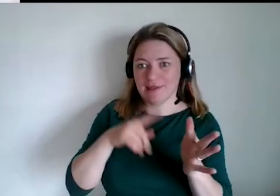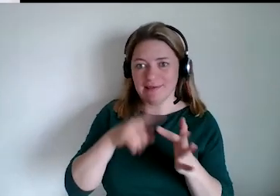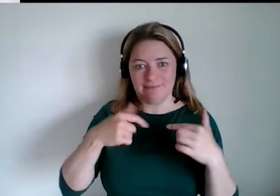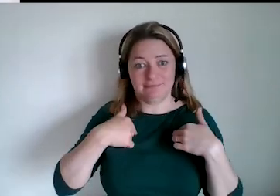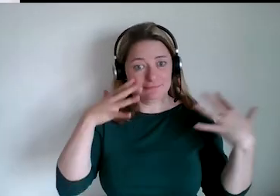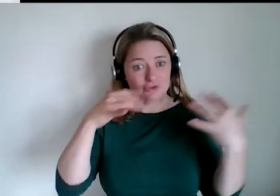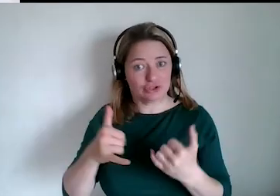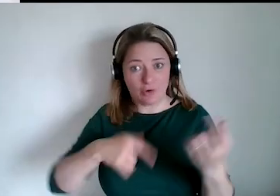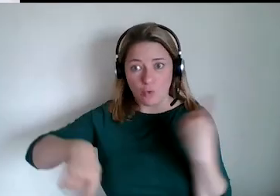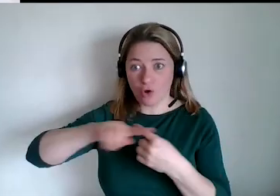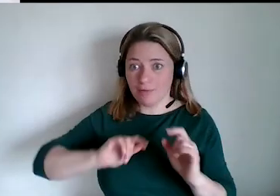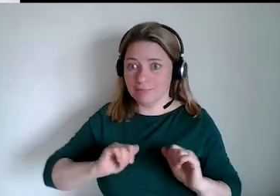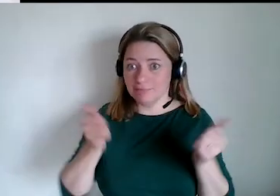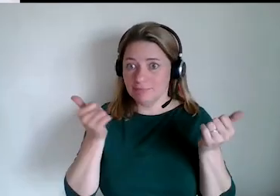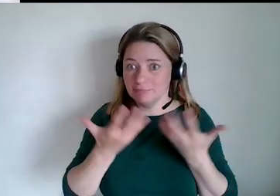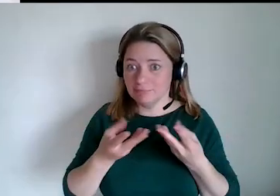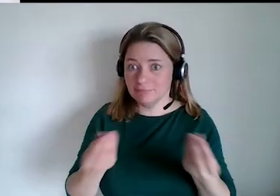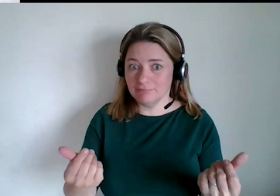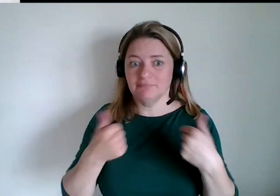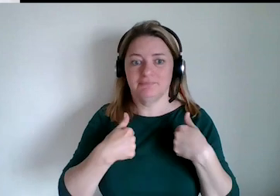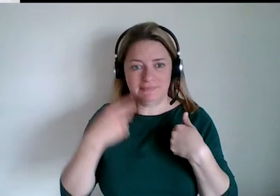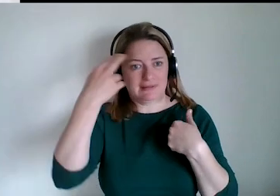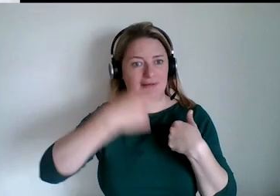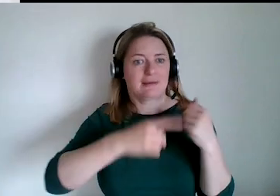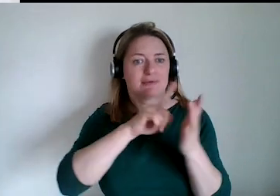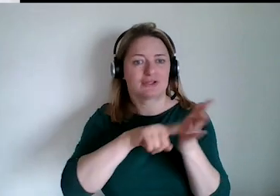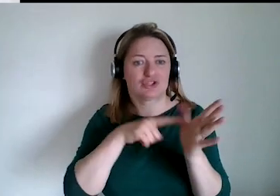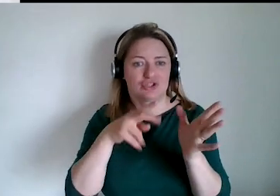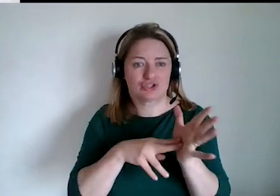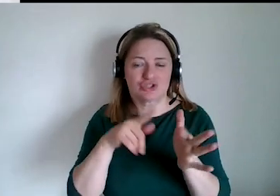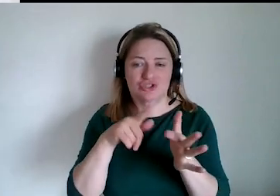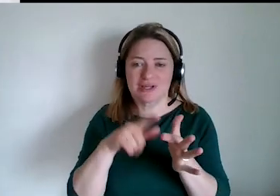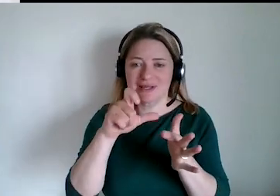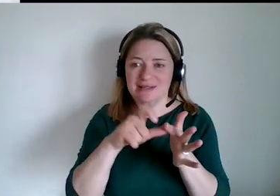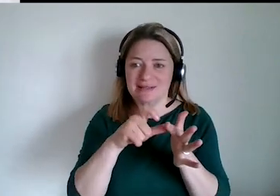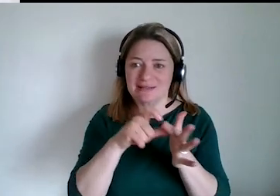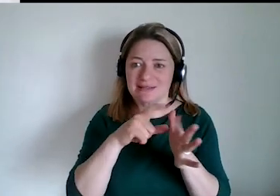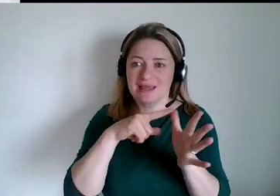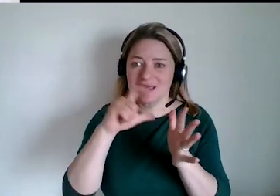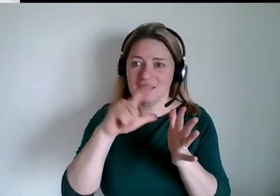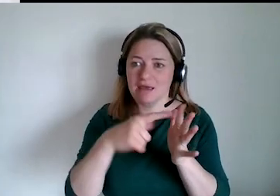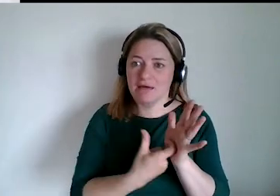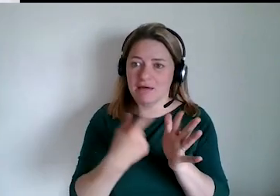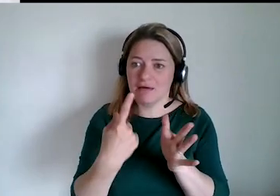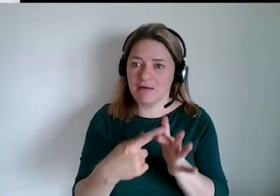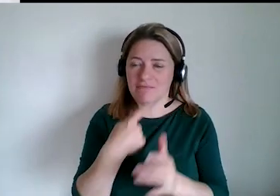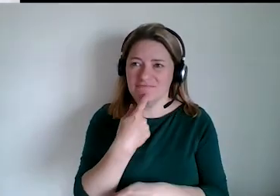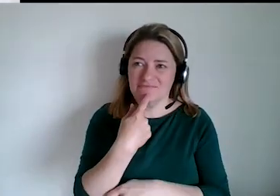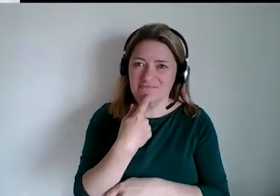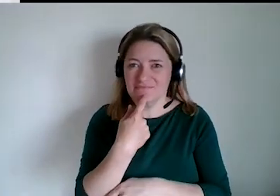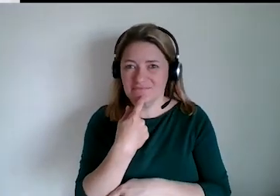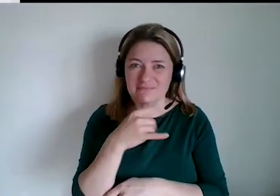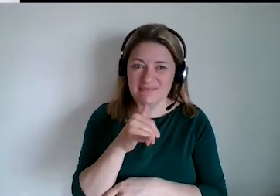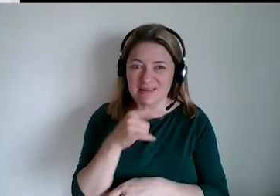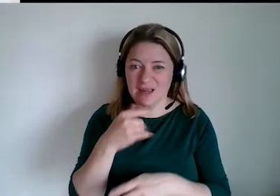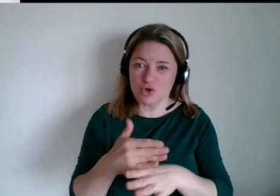that everything is working. It looks like it is. So my name's Jane Dacre, and I'm I think I probably was an early